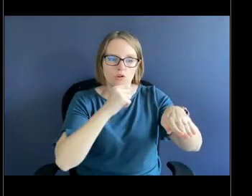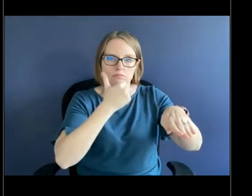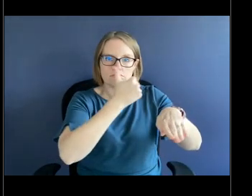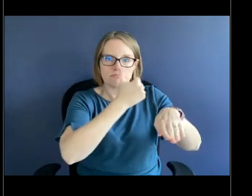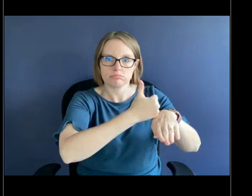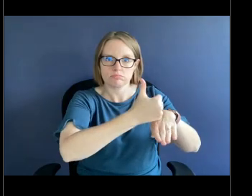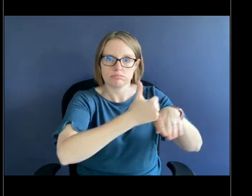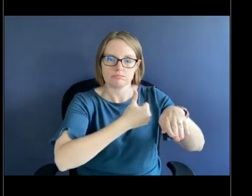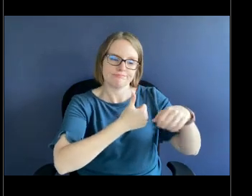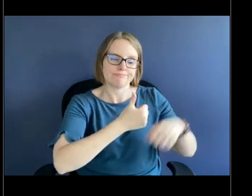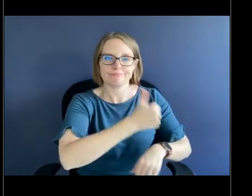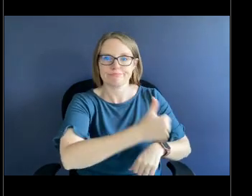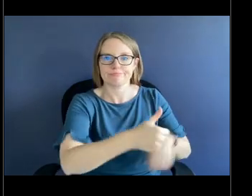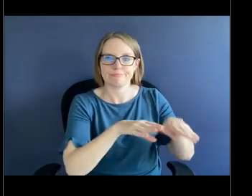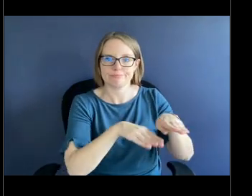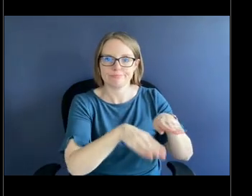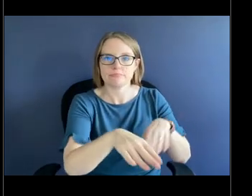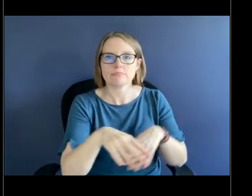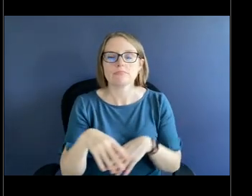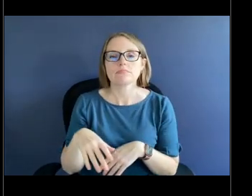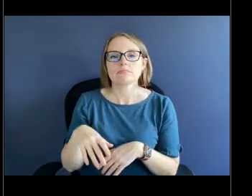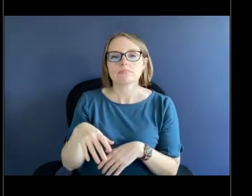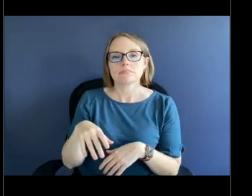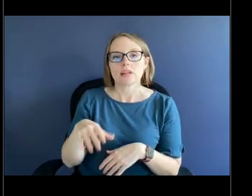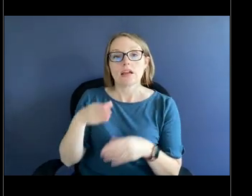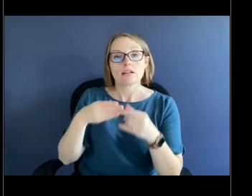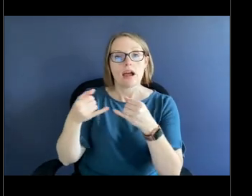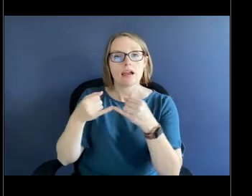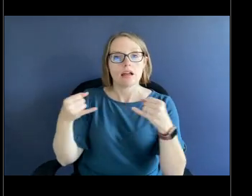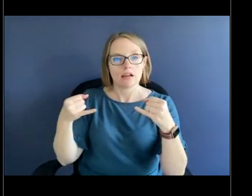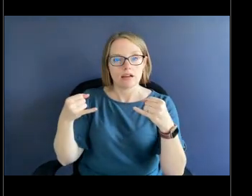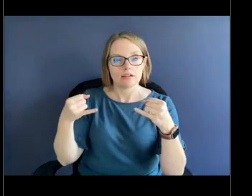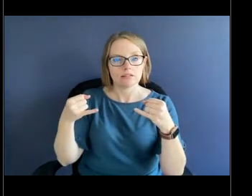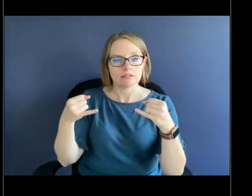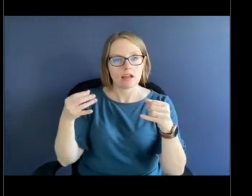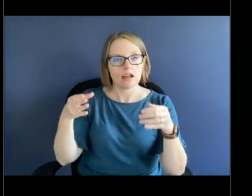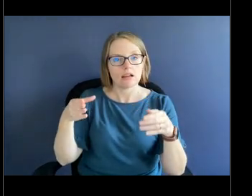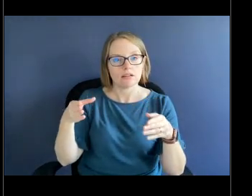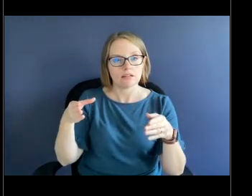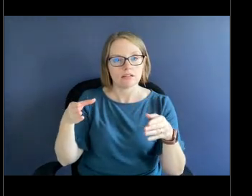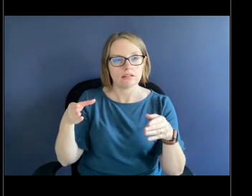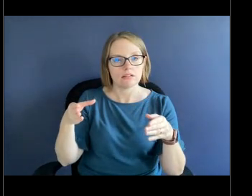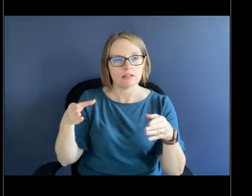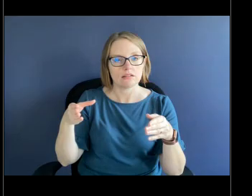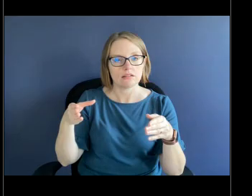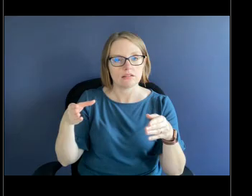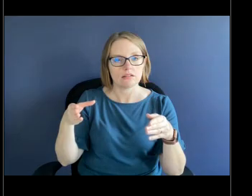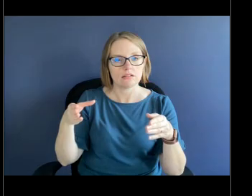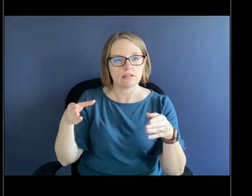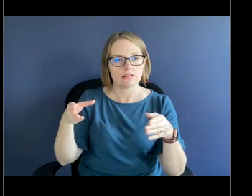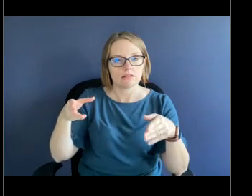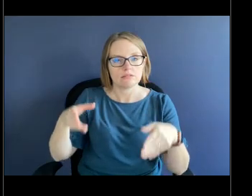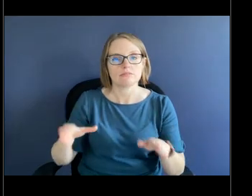The guidelines permit the installation of stacked washers and